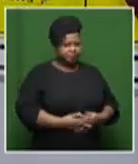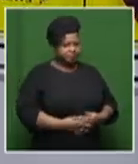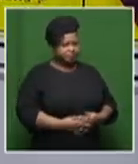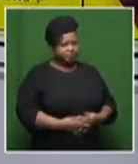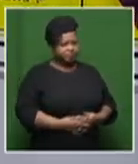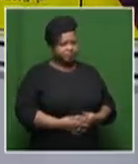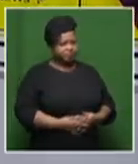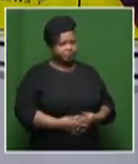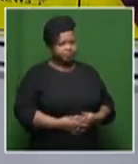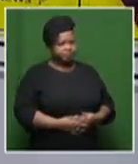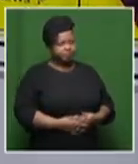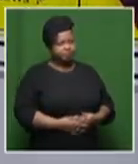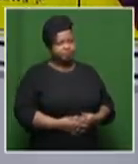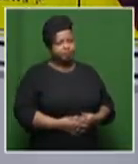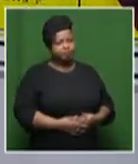now?